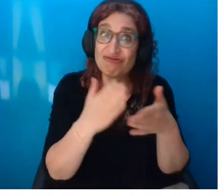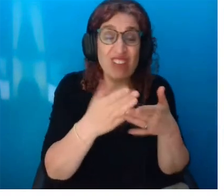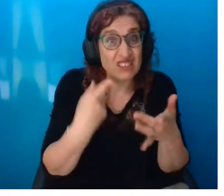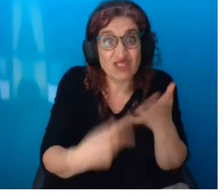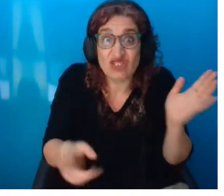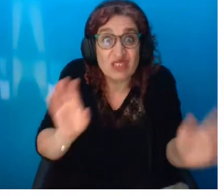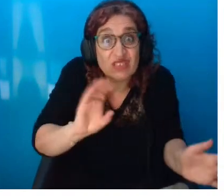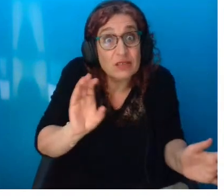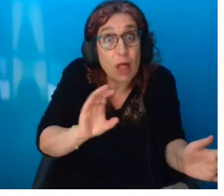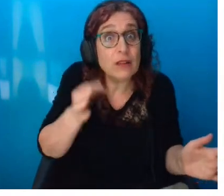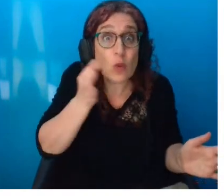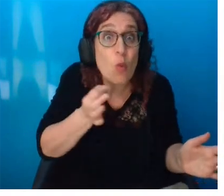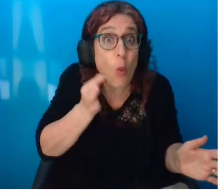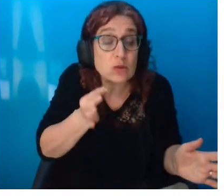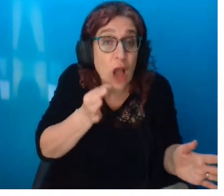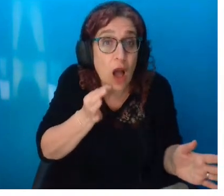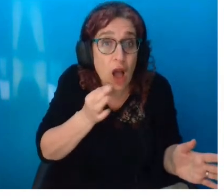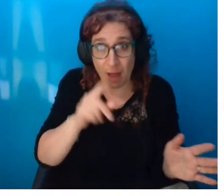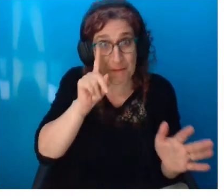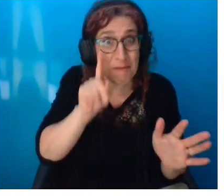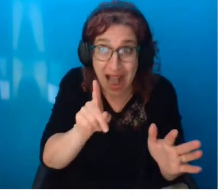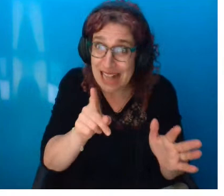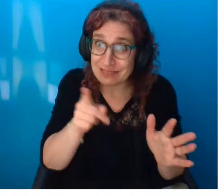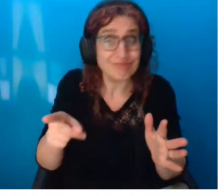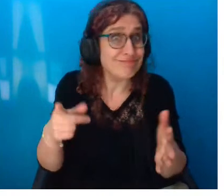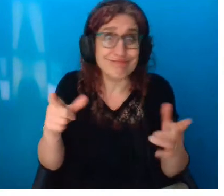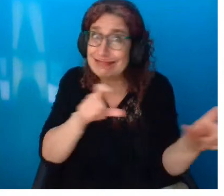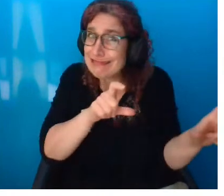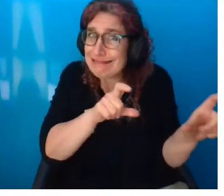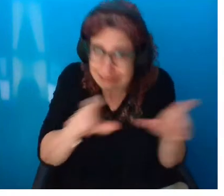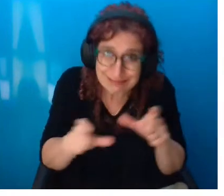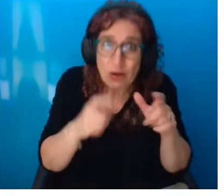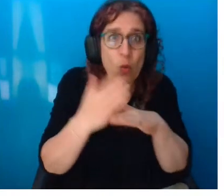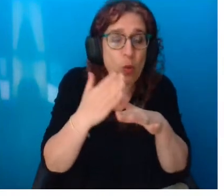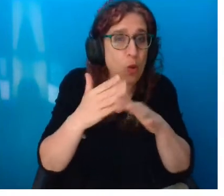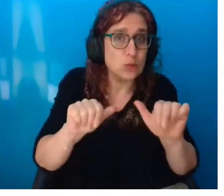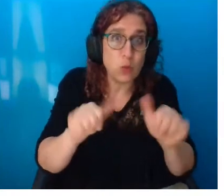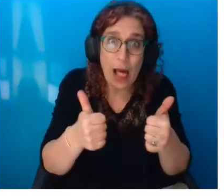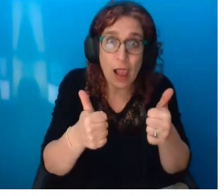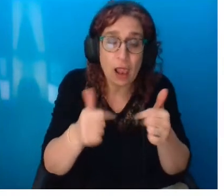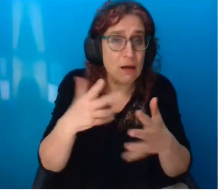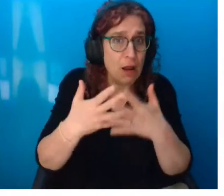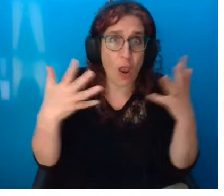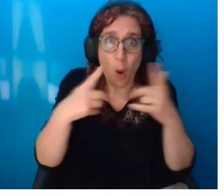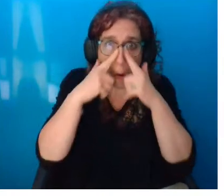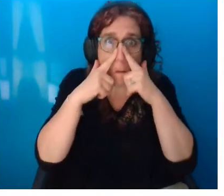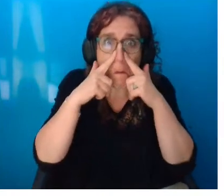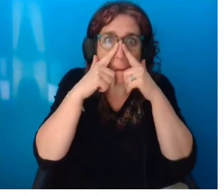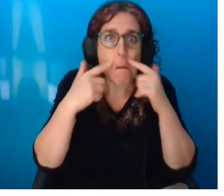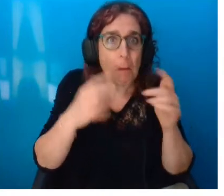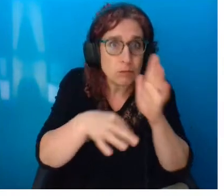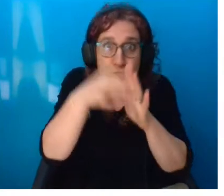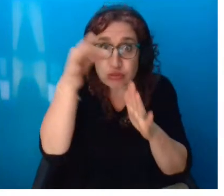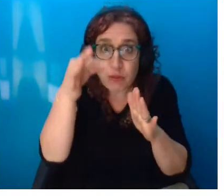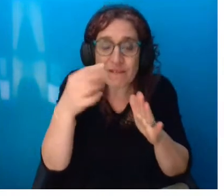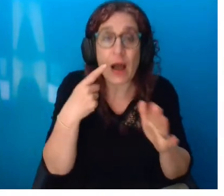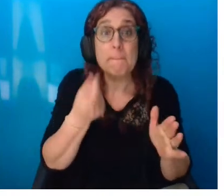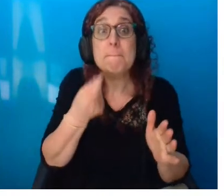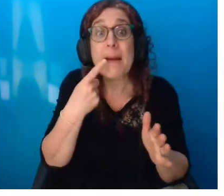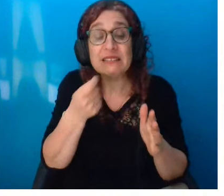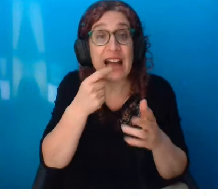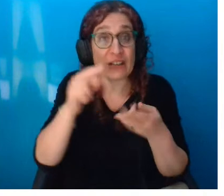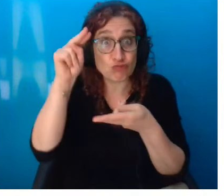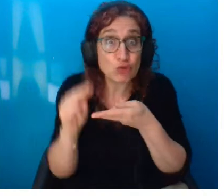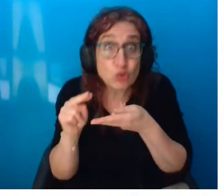also it works. There is a massive improvement in nasal symptoms. Medication usage is reduced by